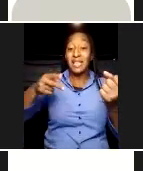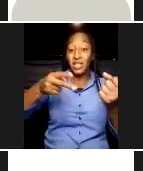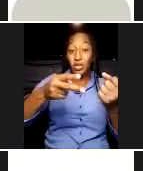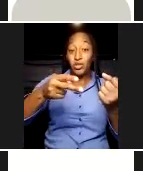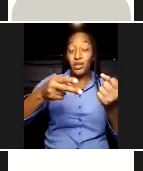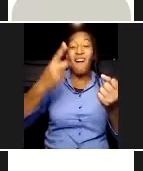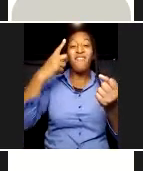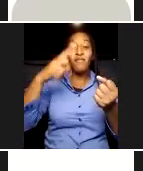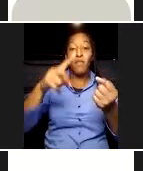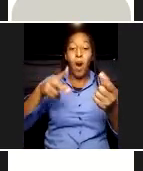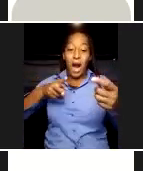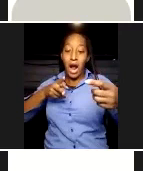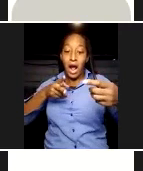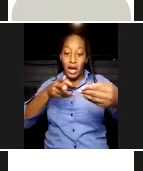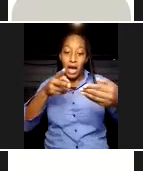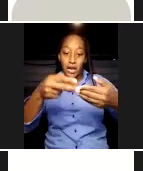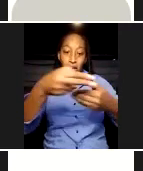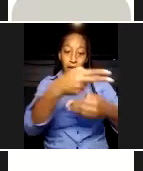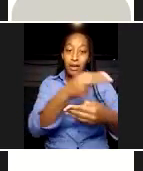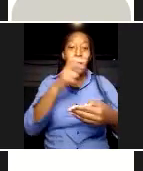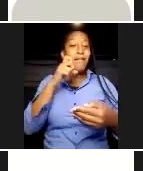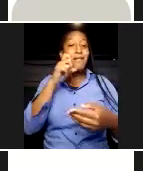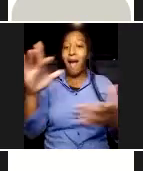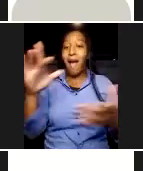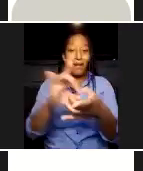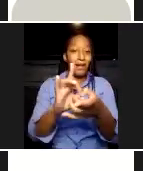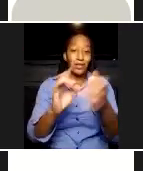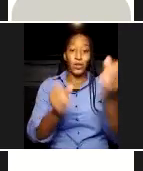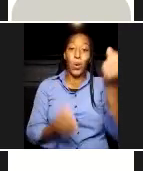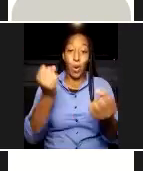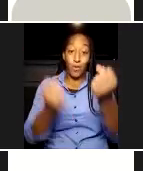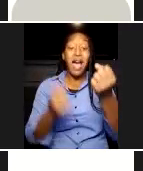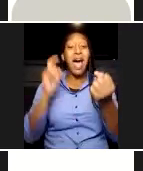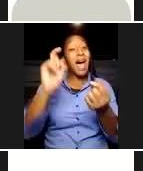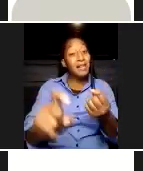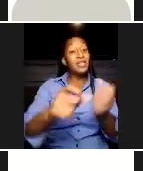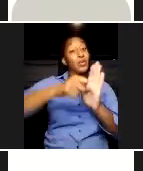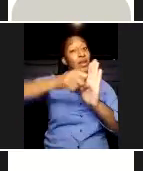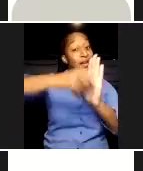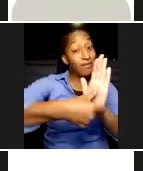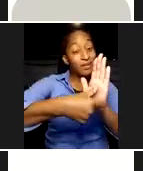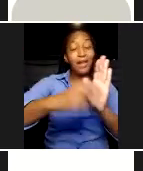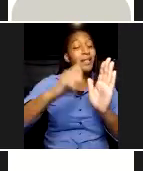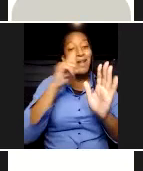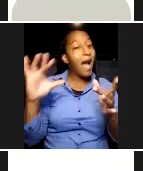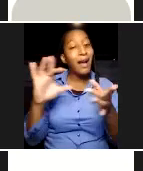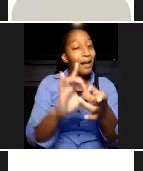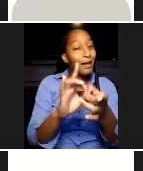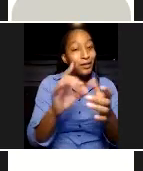not actually part of the car. And I always have to specify that, because for some reason, I always have a few students who want